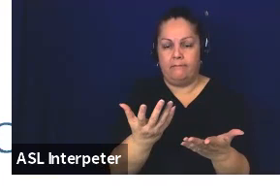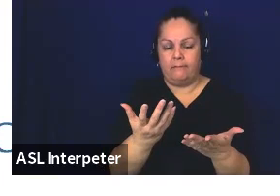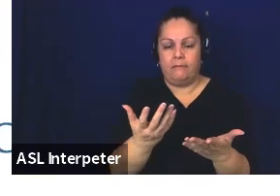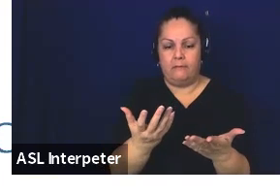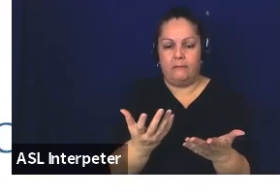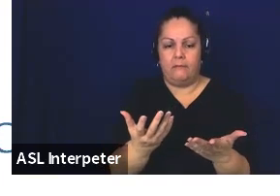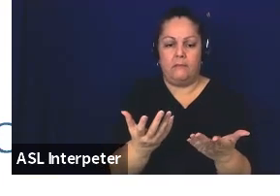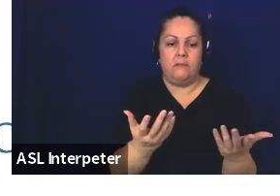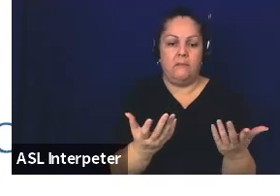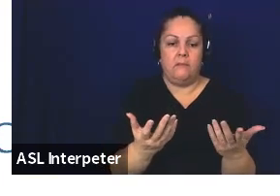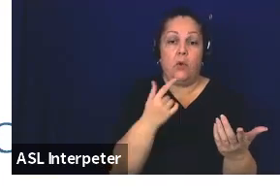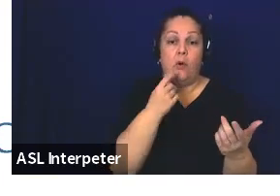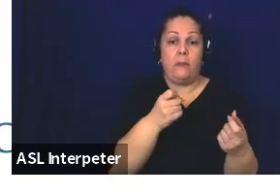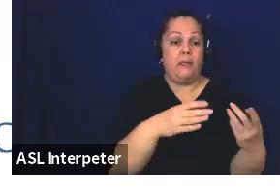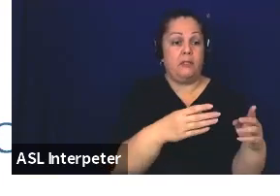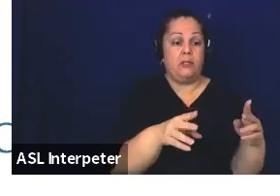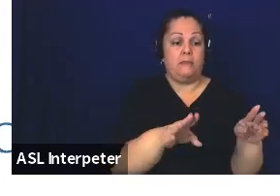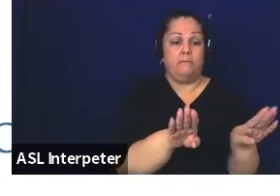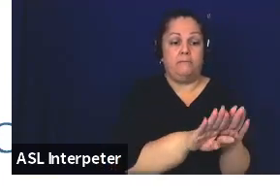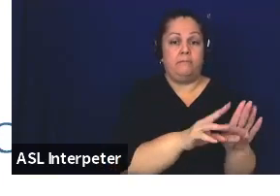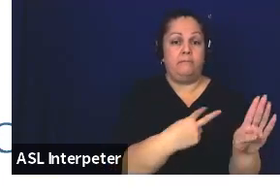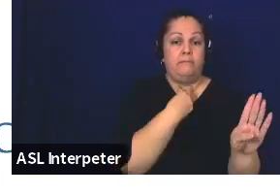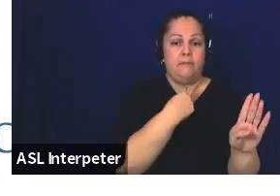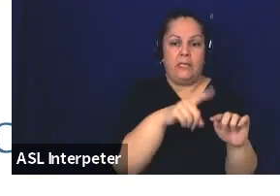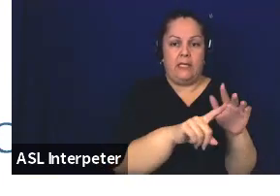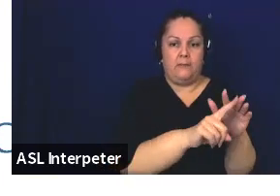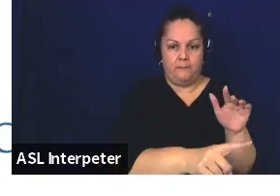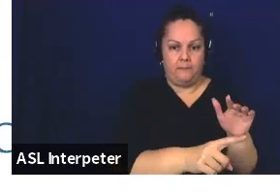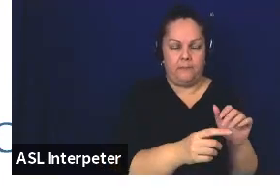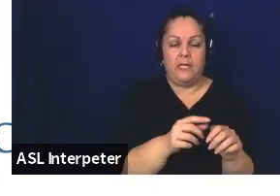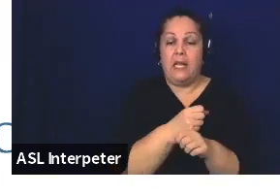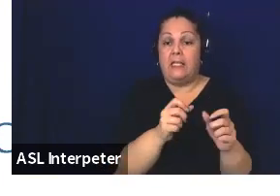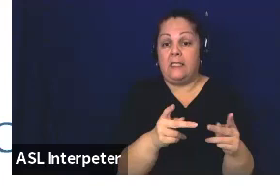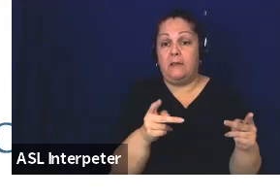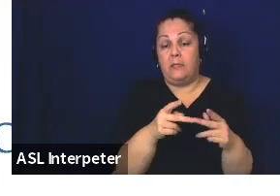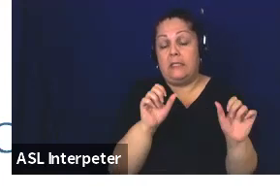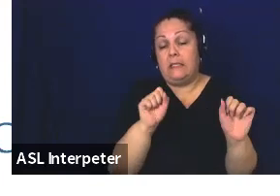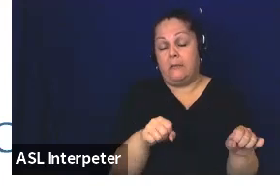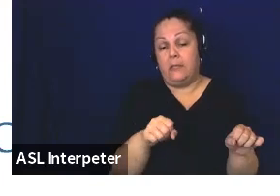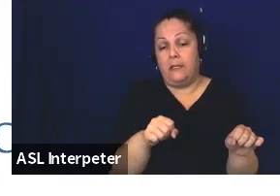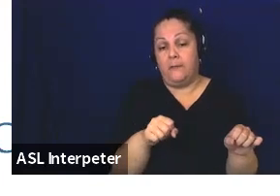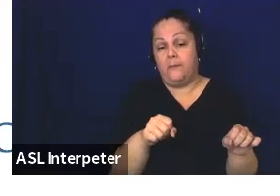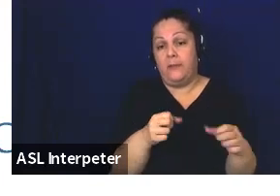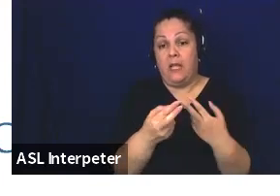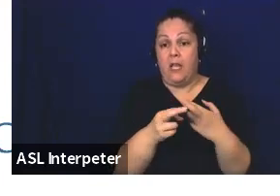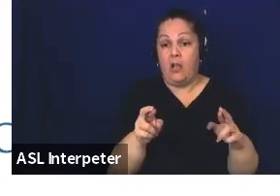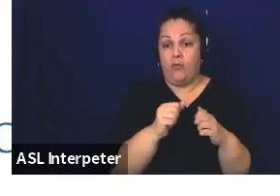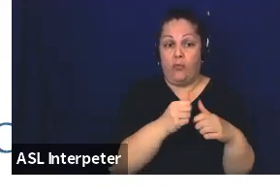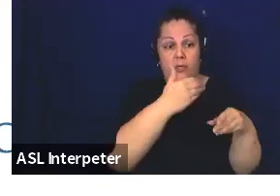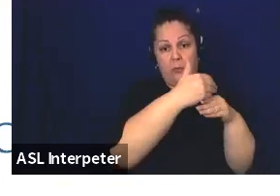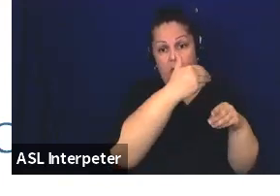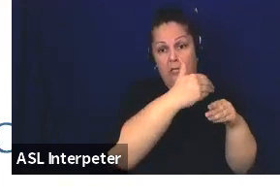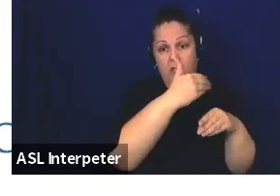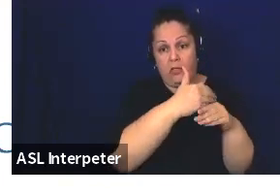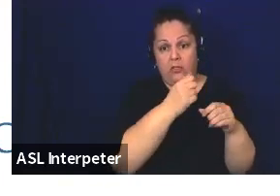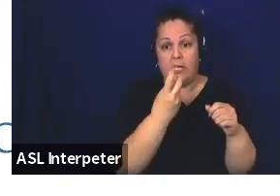in without any exit route. A safe place could be for an individual a room with windows and